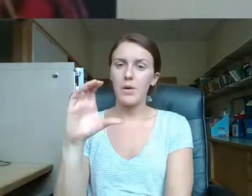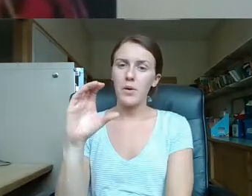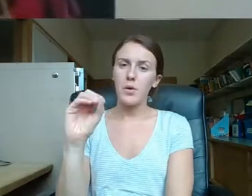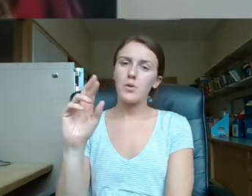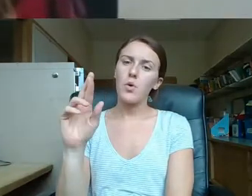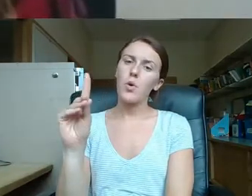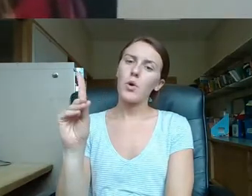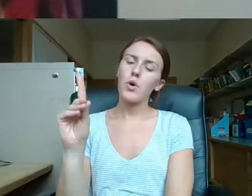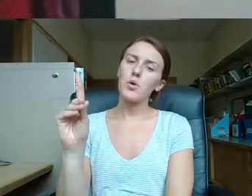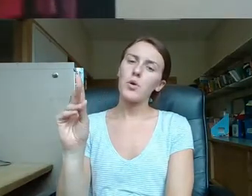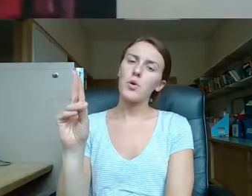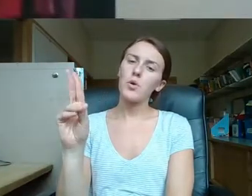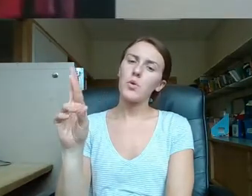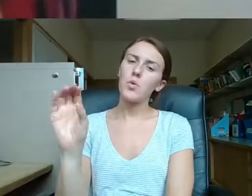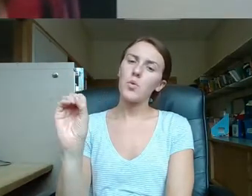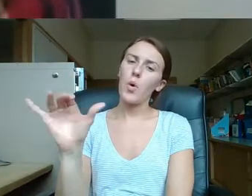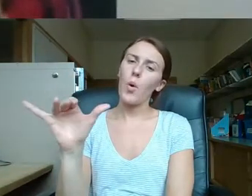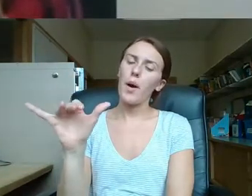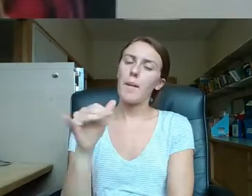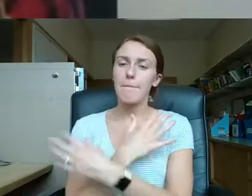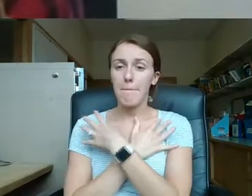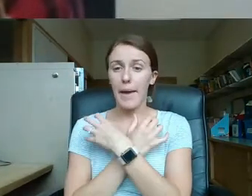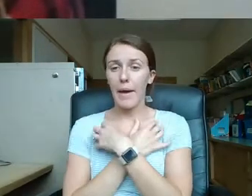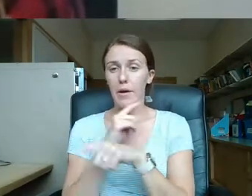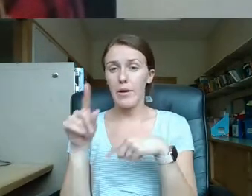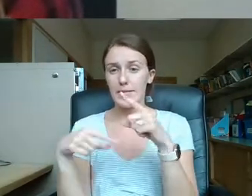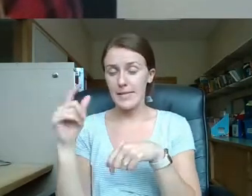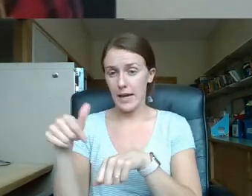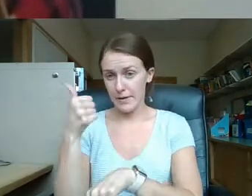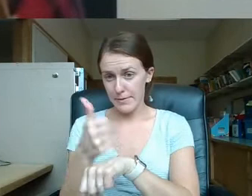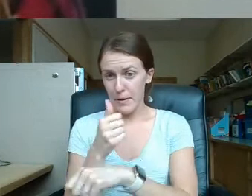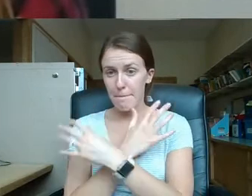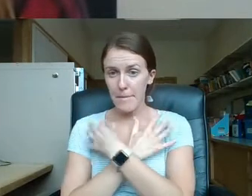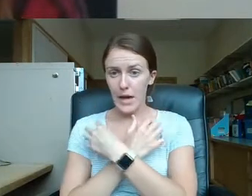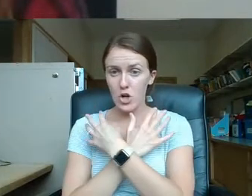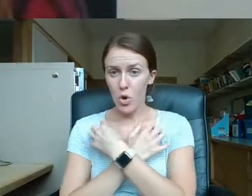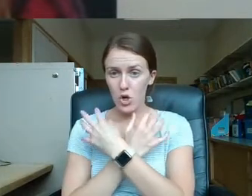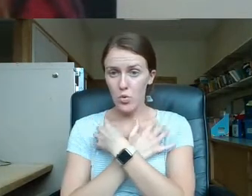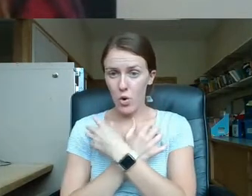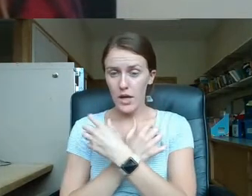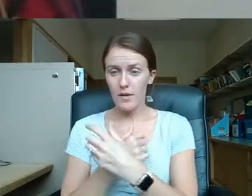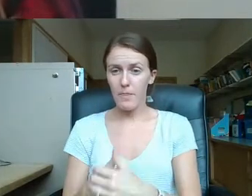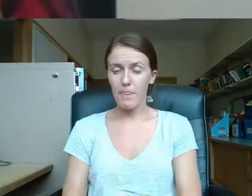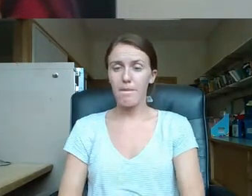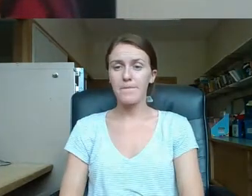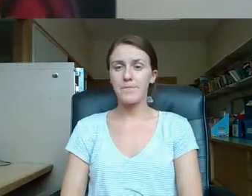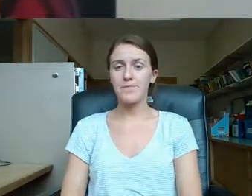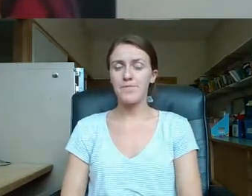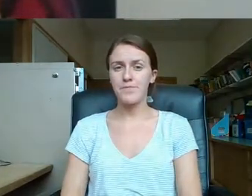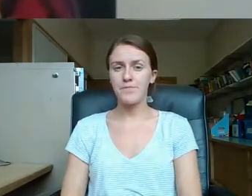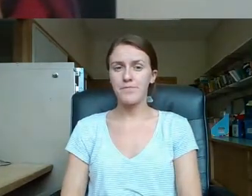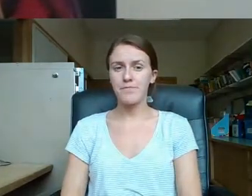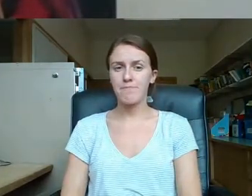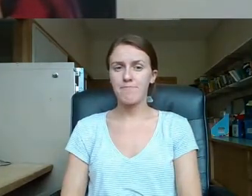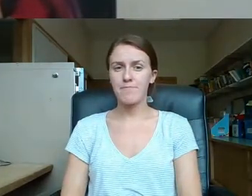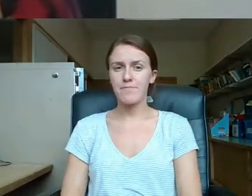pictures. And it's about our little corduroy is a bear. This story